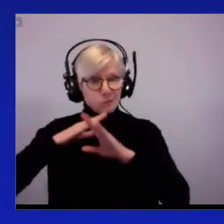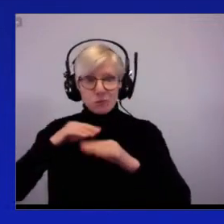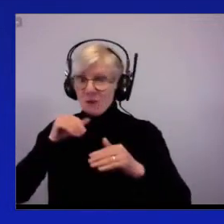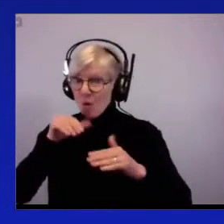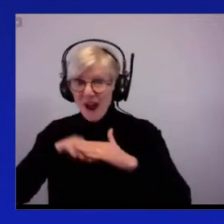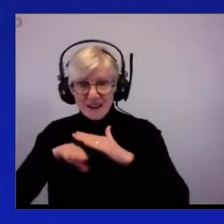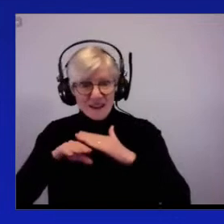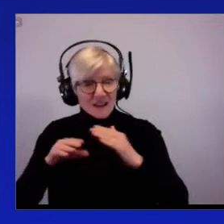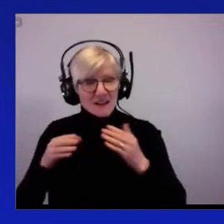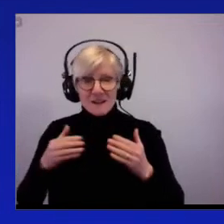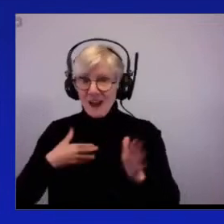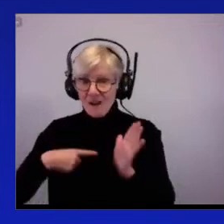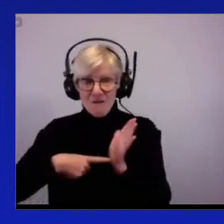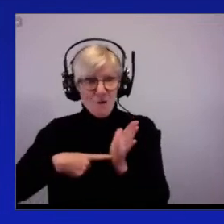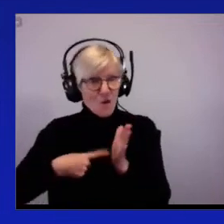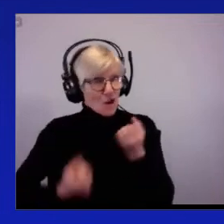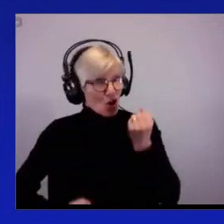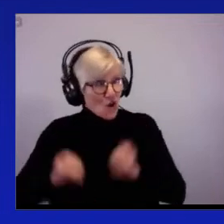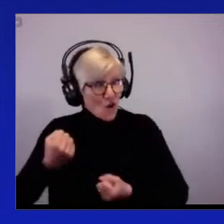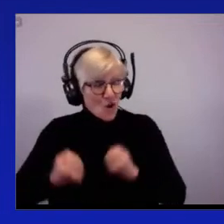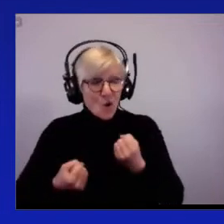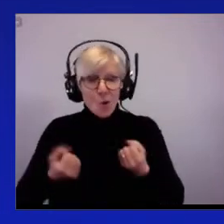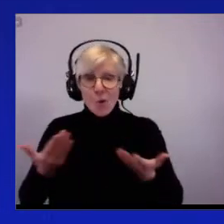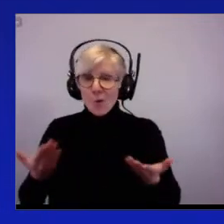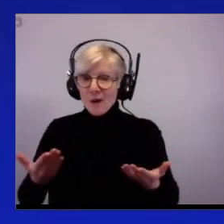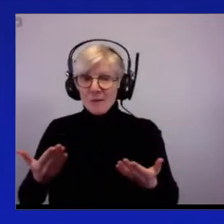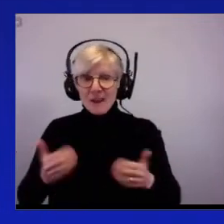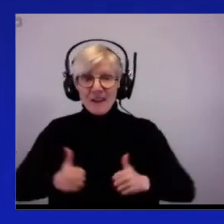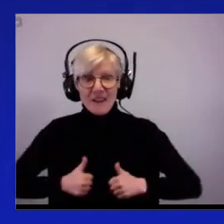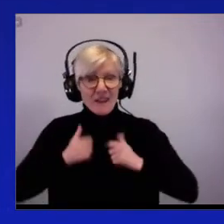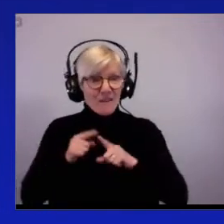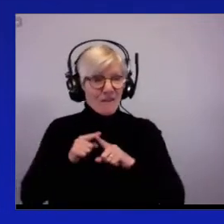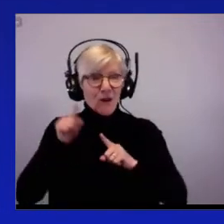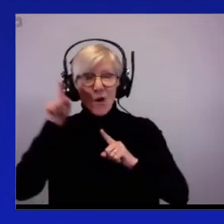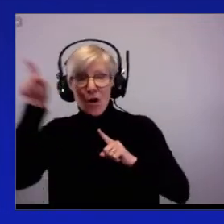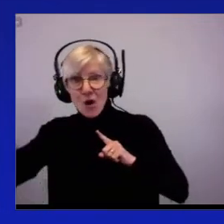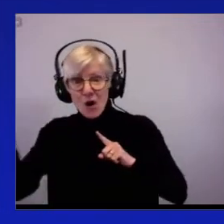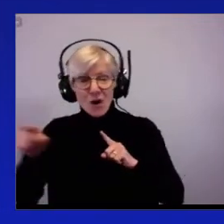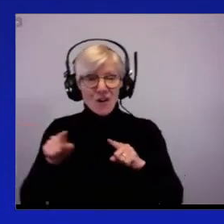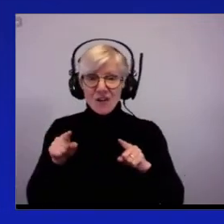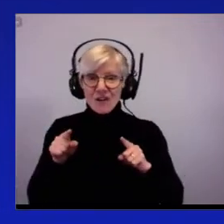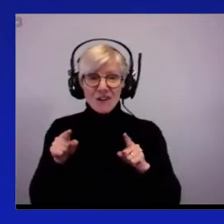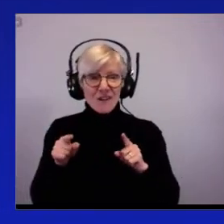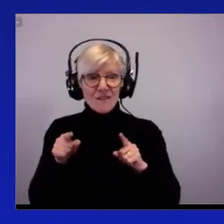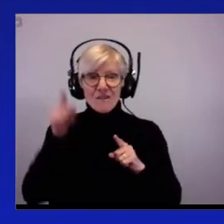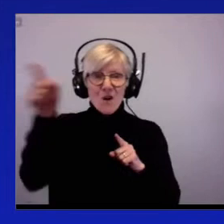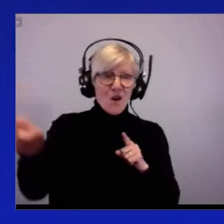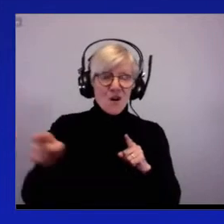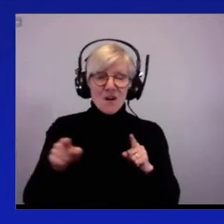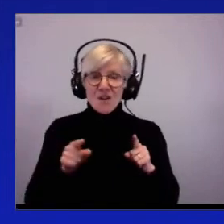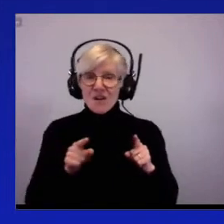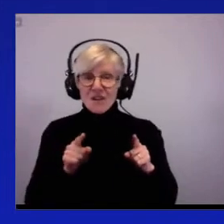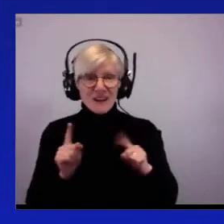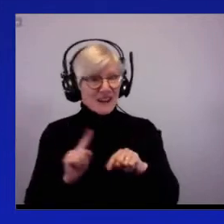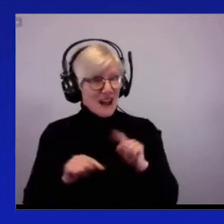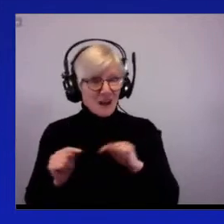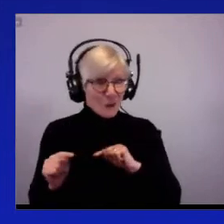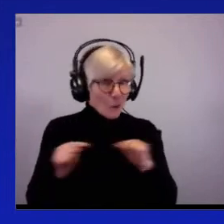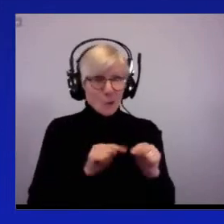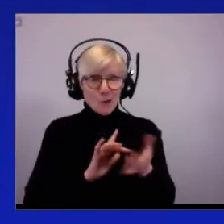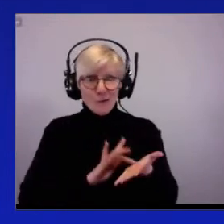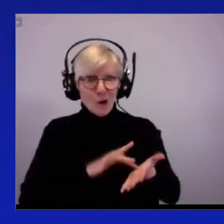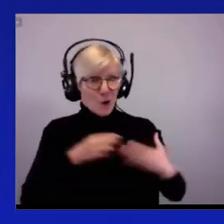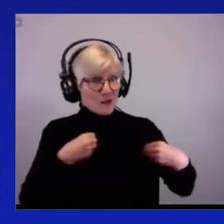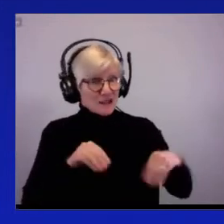car, and maybe aren't located close to even a pharmacy. So I'm just wondering, As the rollout continues, how will you